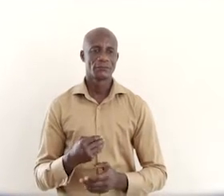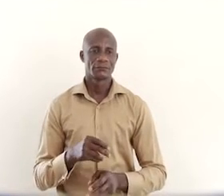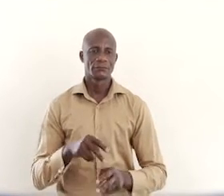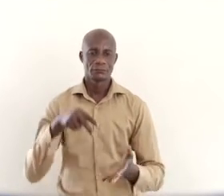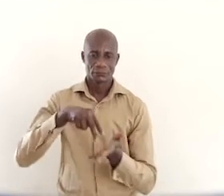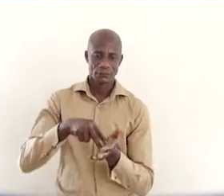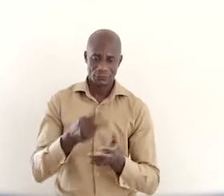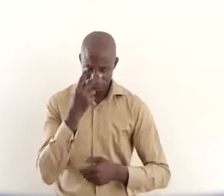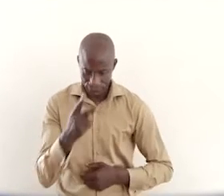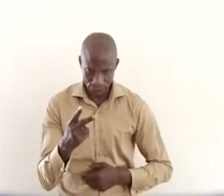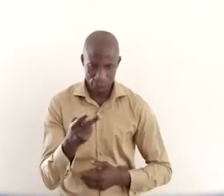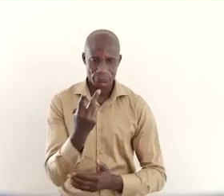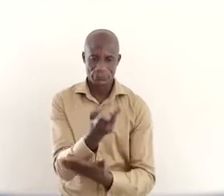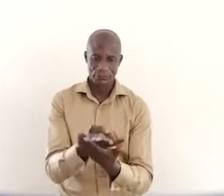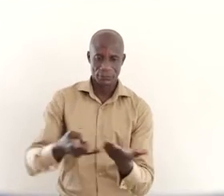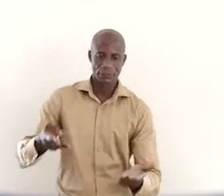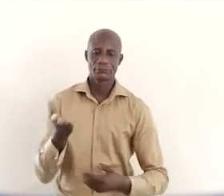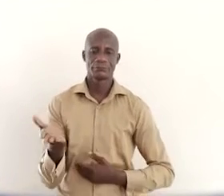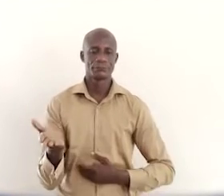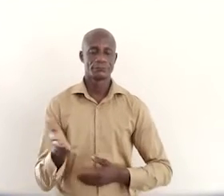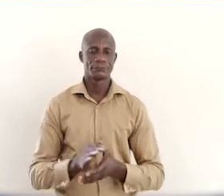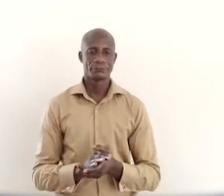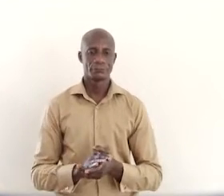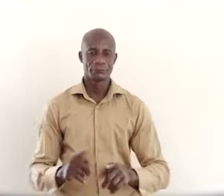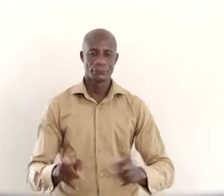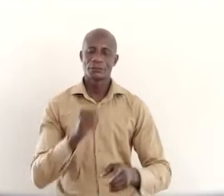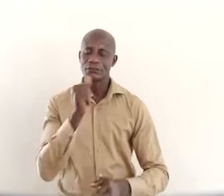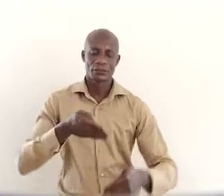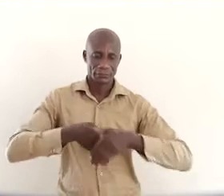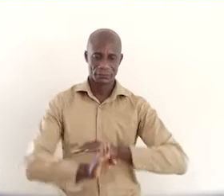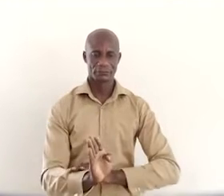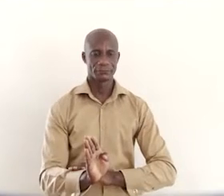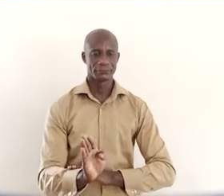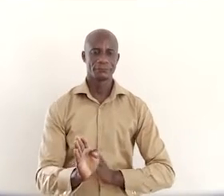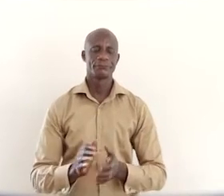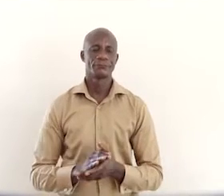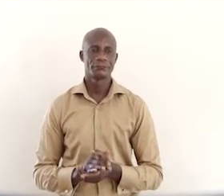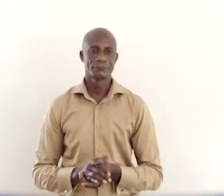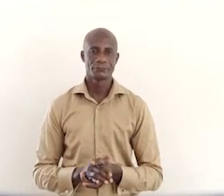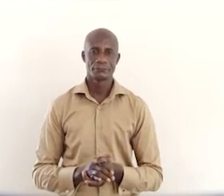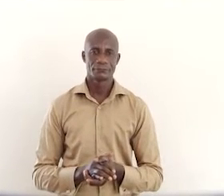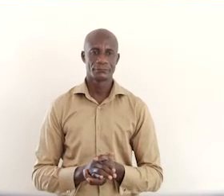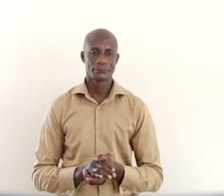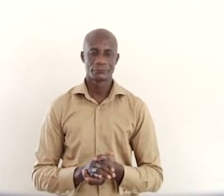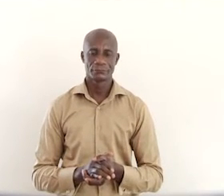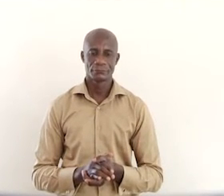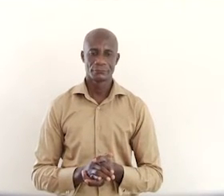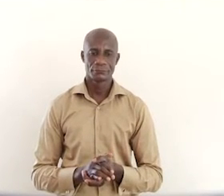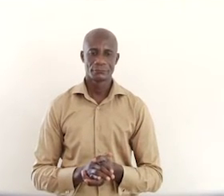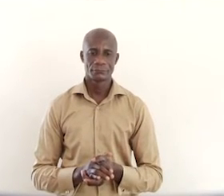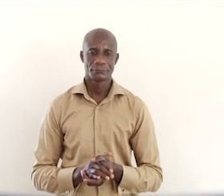And stooping in, he saw the linen cloths lying there, but he did not go in.